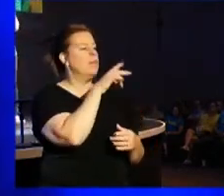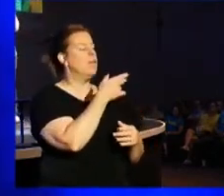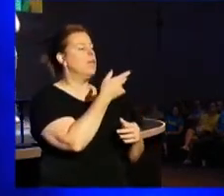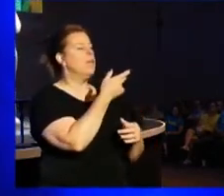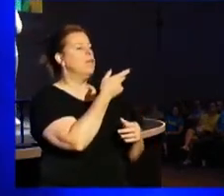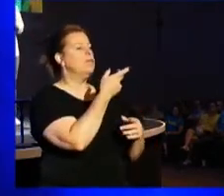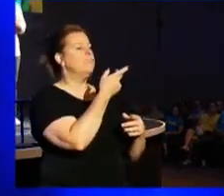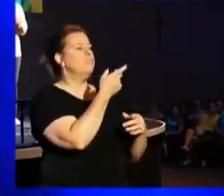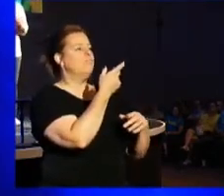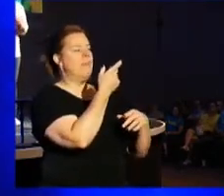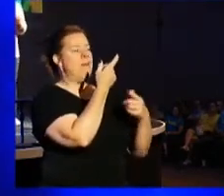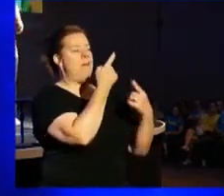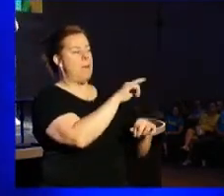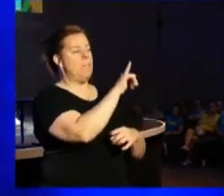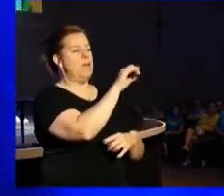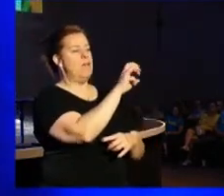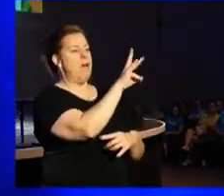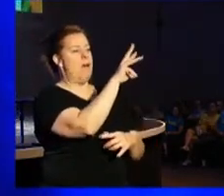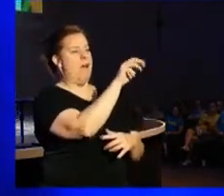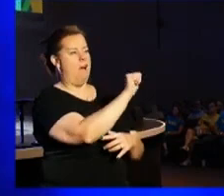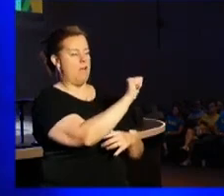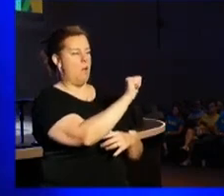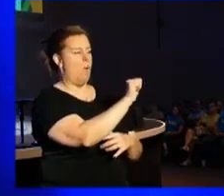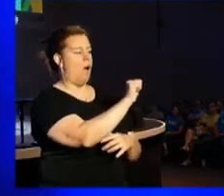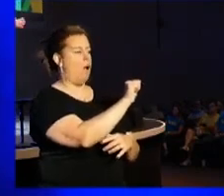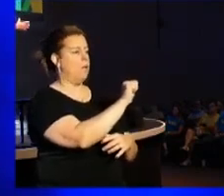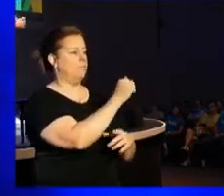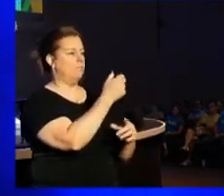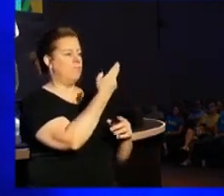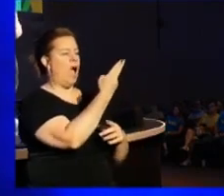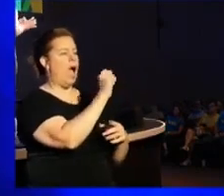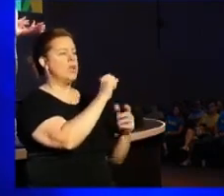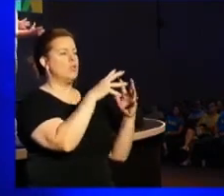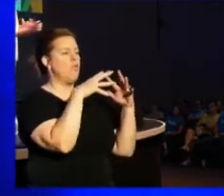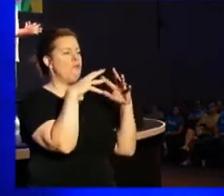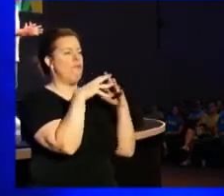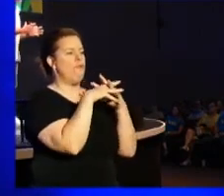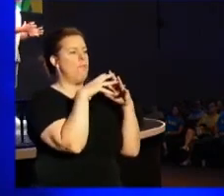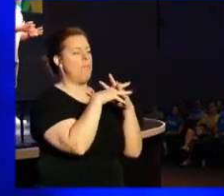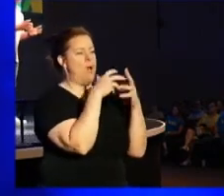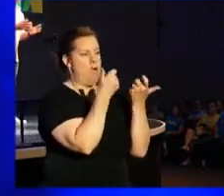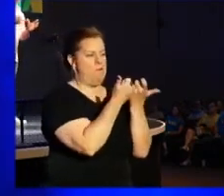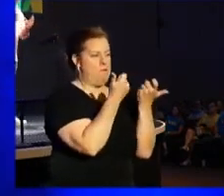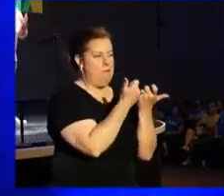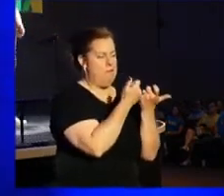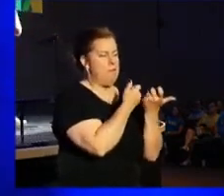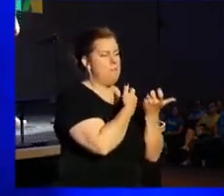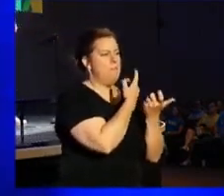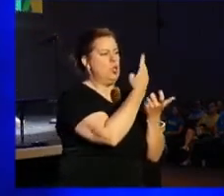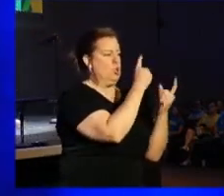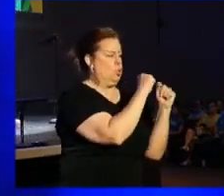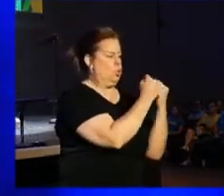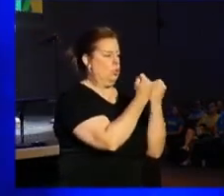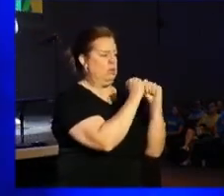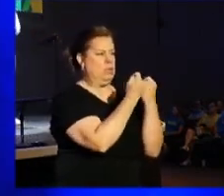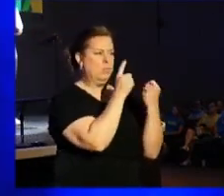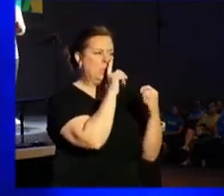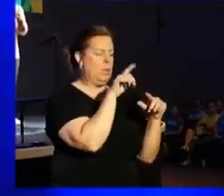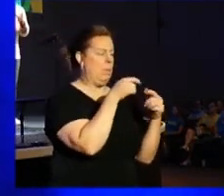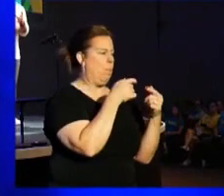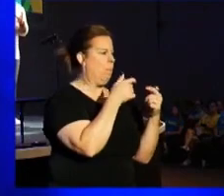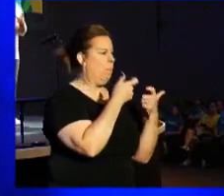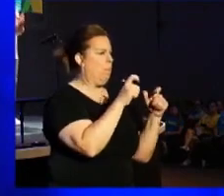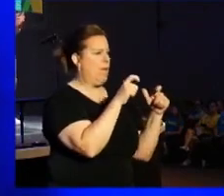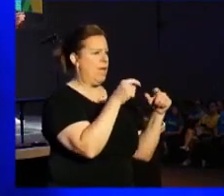Iowa in 2021, and it was two rival schools. It was a really close game, and